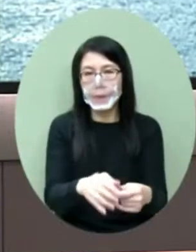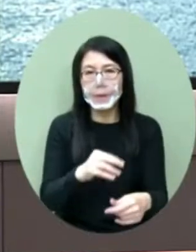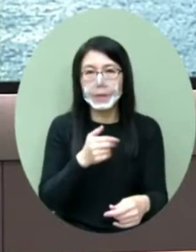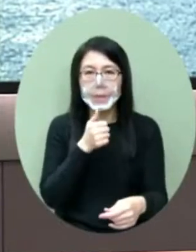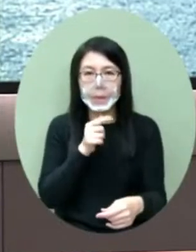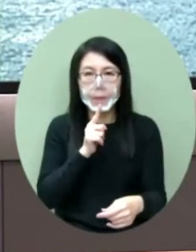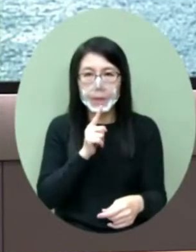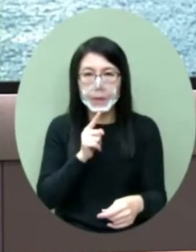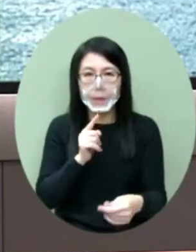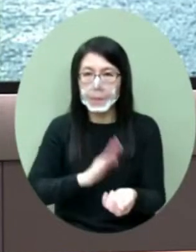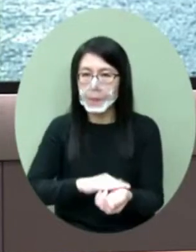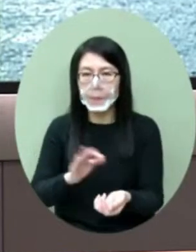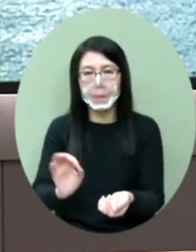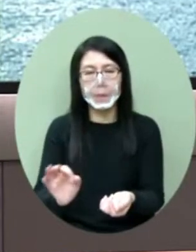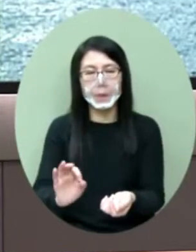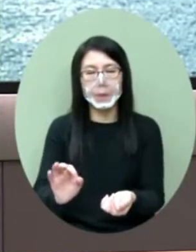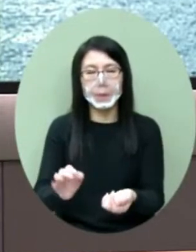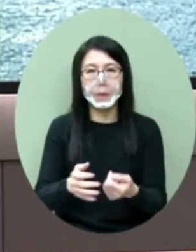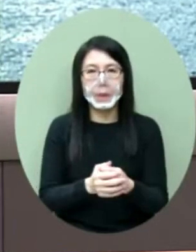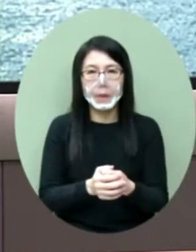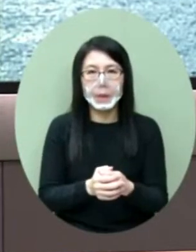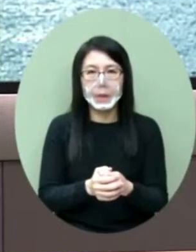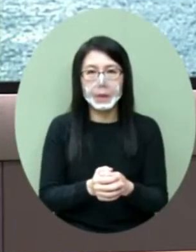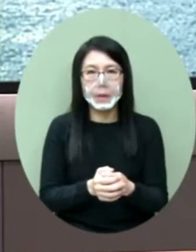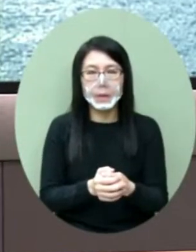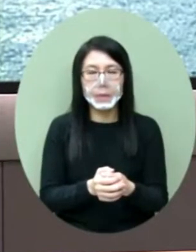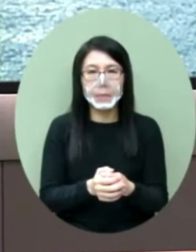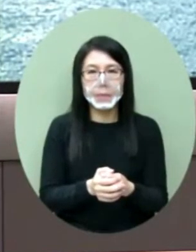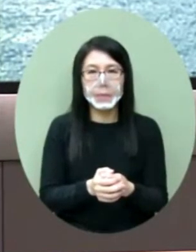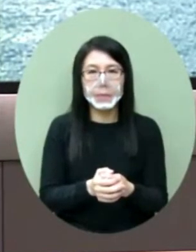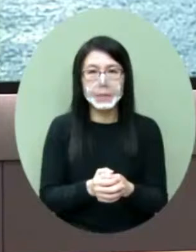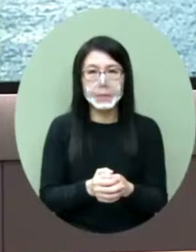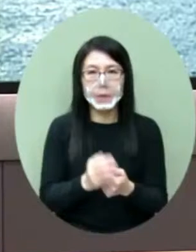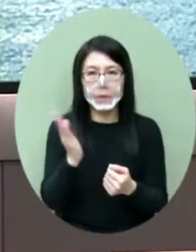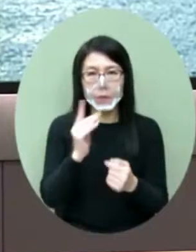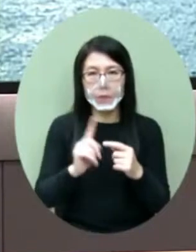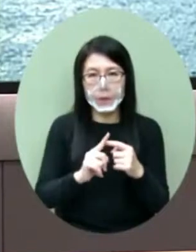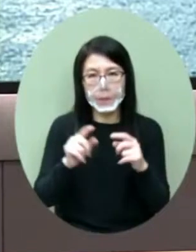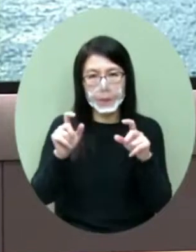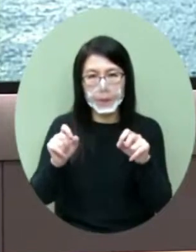positive, and we will explain the risk of getting infected and got the